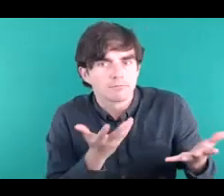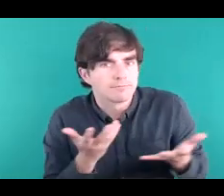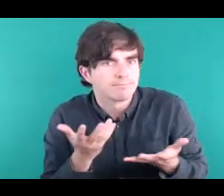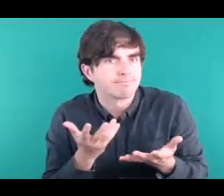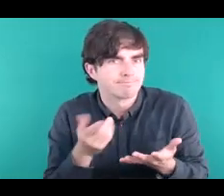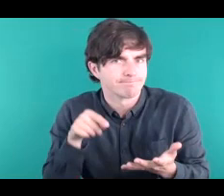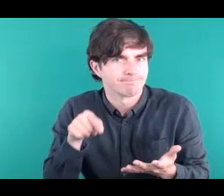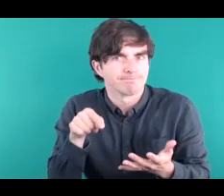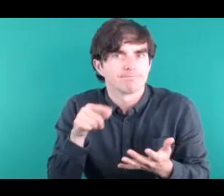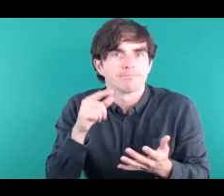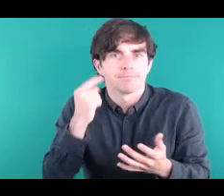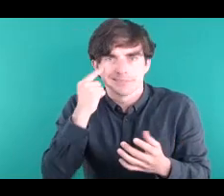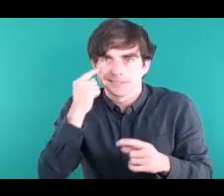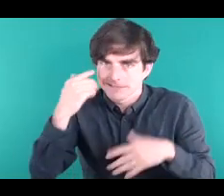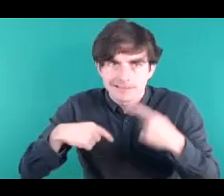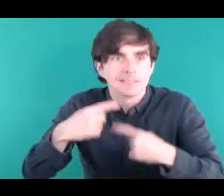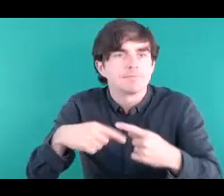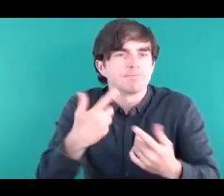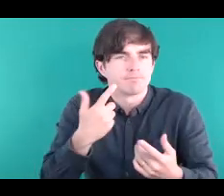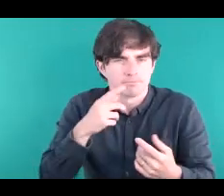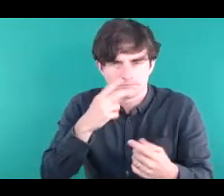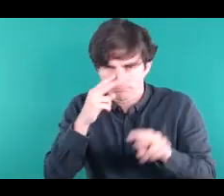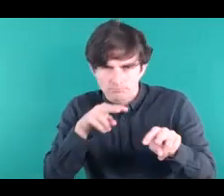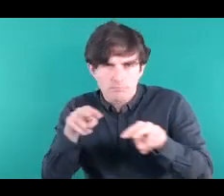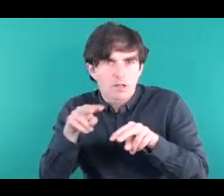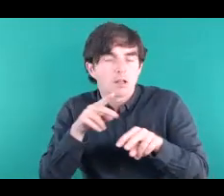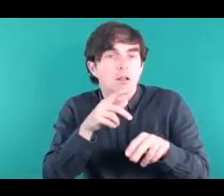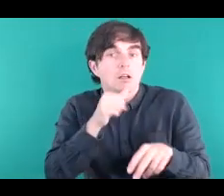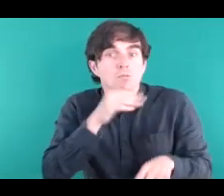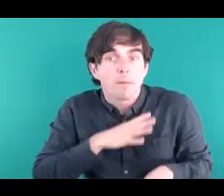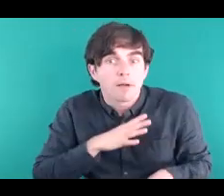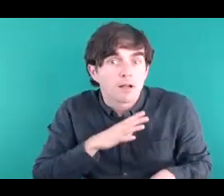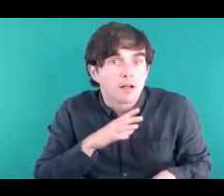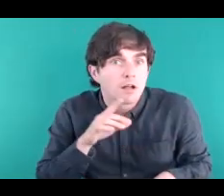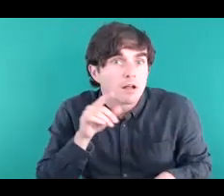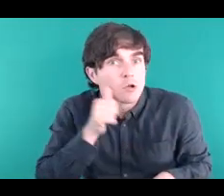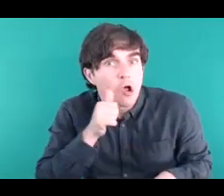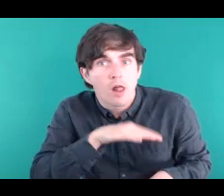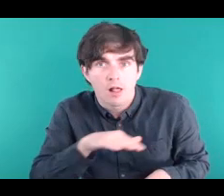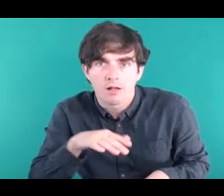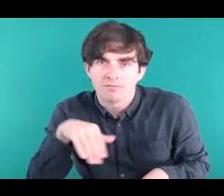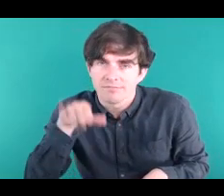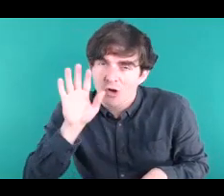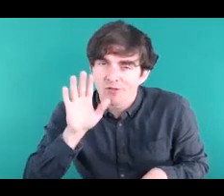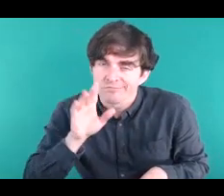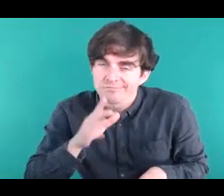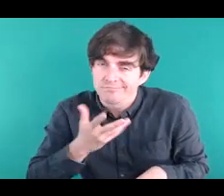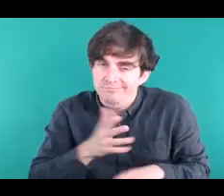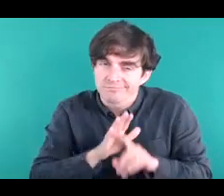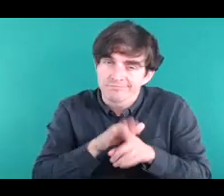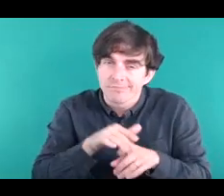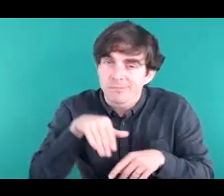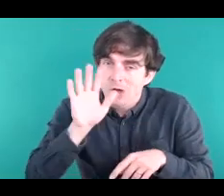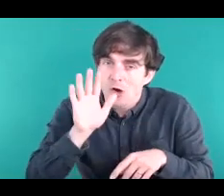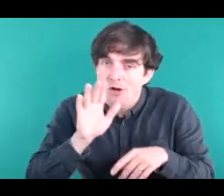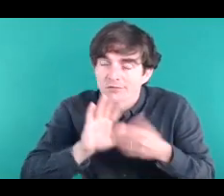case for how to include them? And this is particularly difficult, again, as you will know very well, but